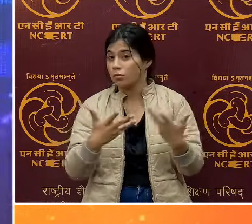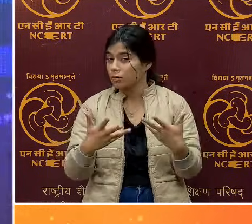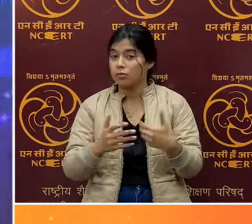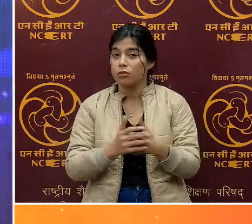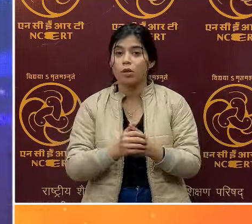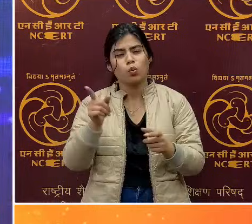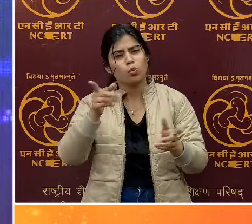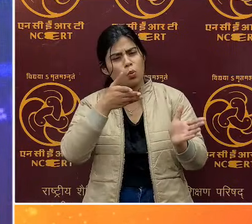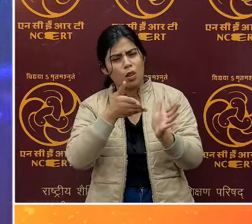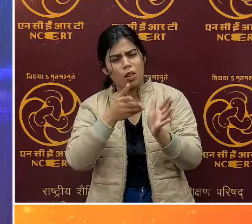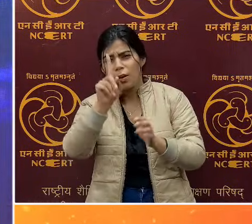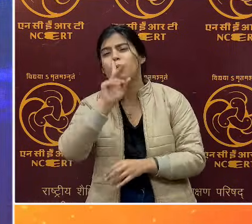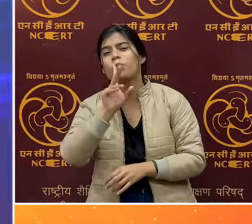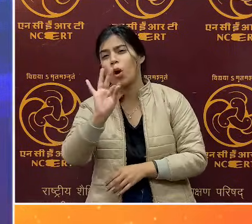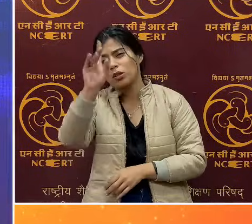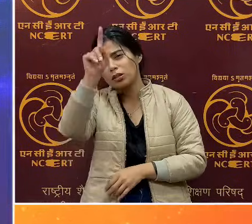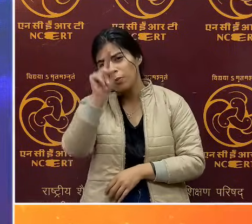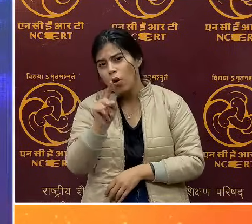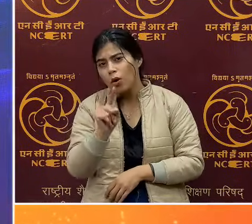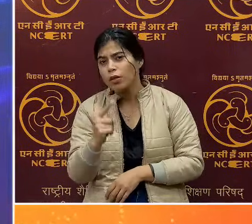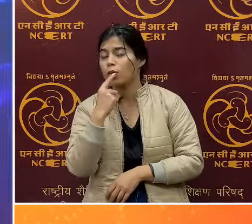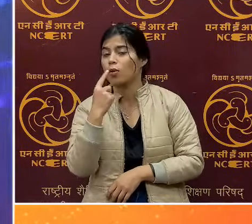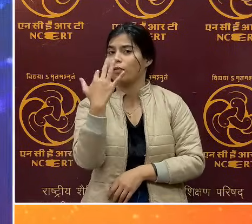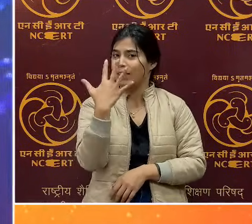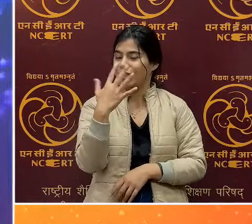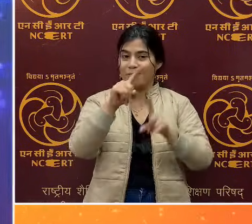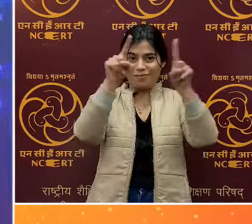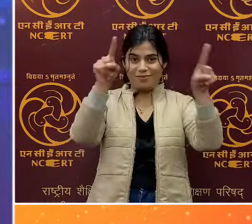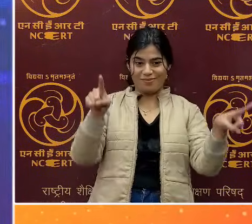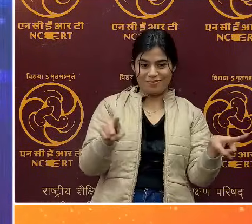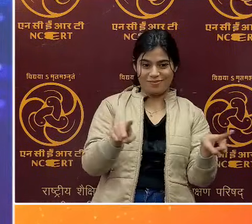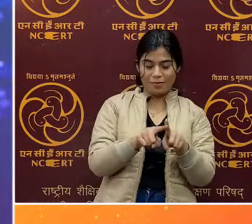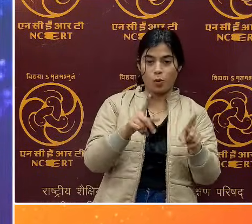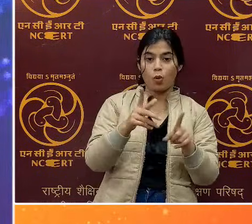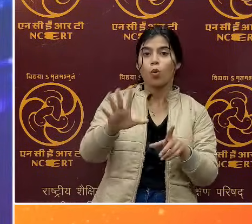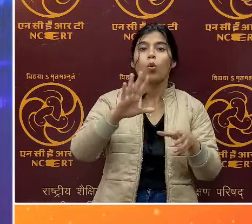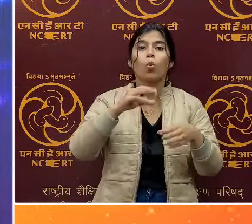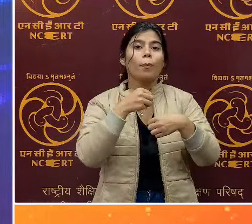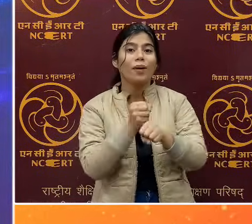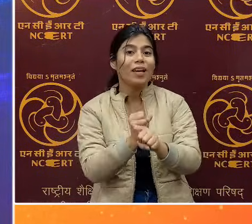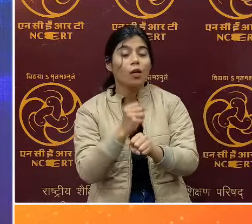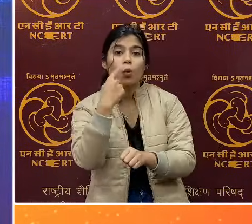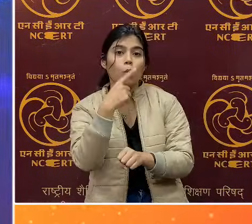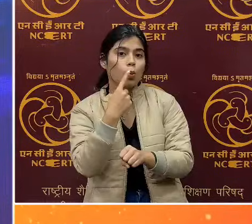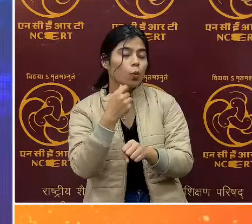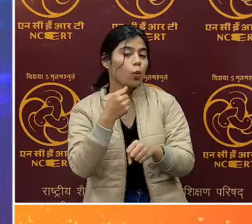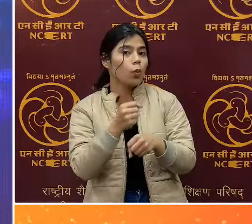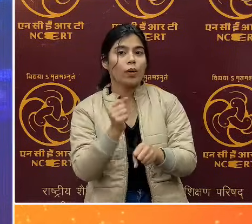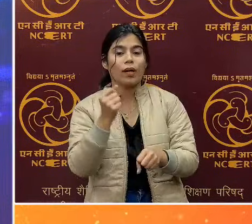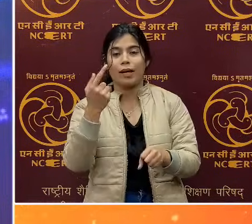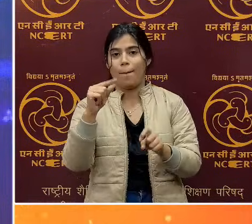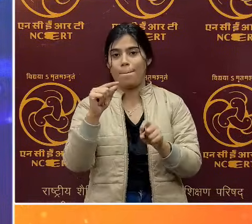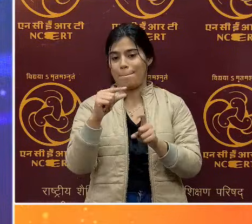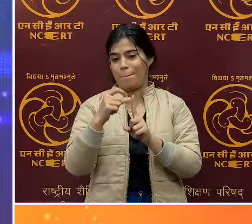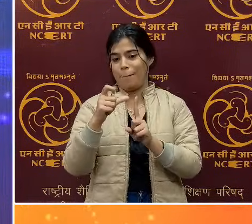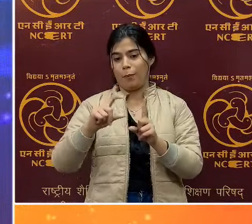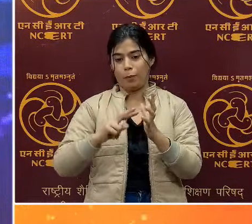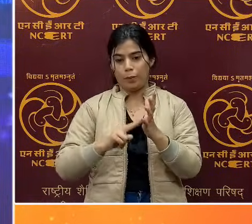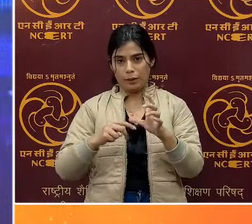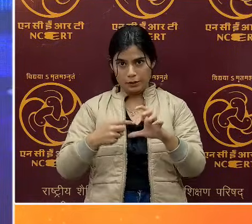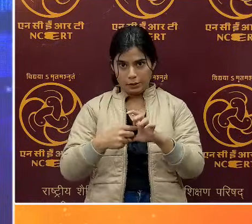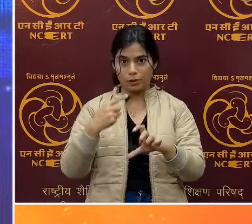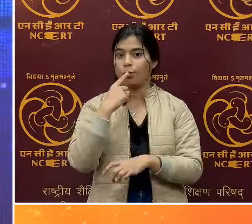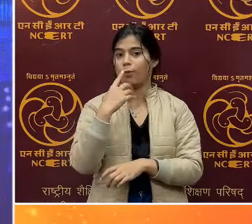are the characteristics properties of the image plane. formed by a plane mirror. Mirror. We'll just quickly revise them, that the image formed is